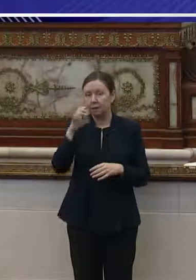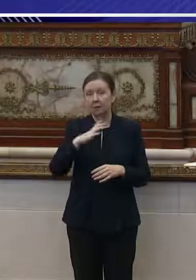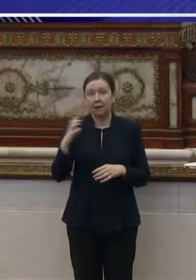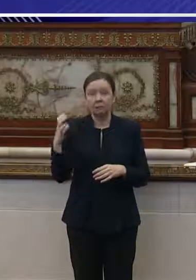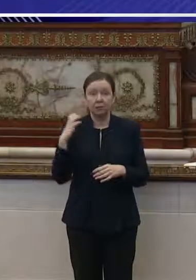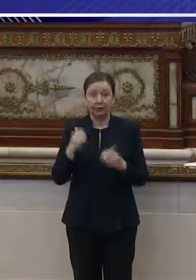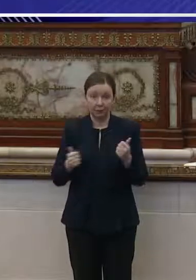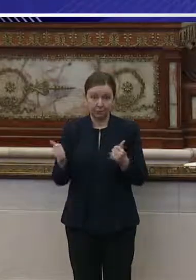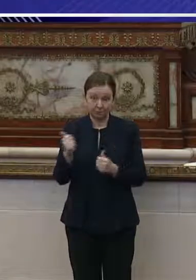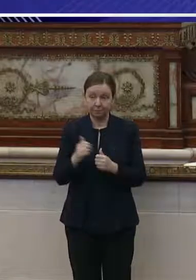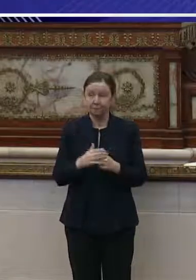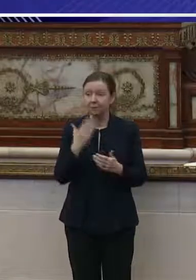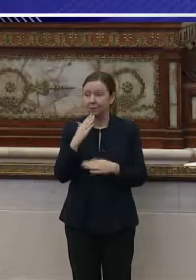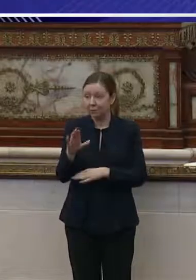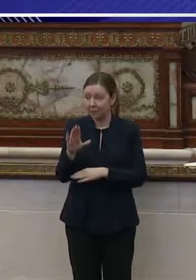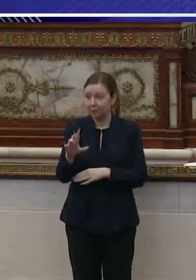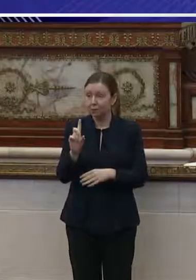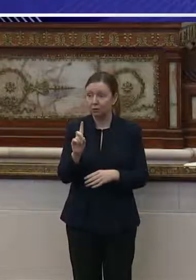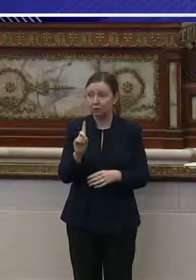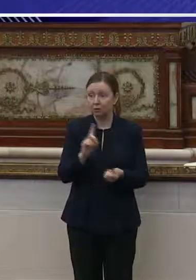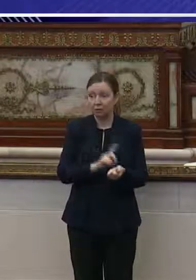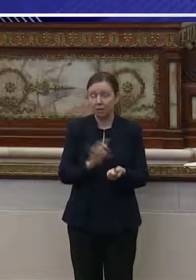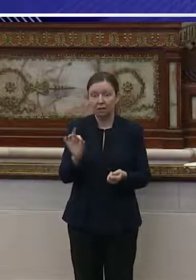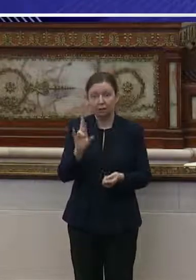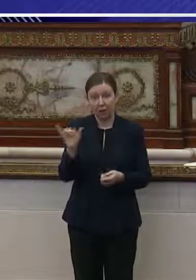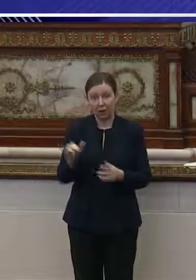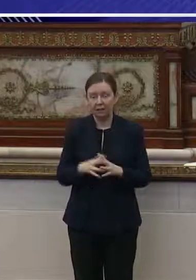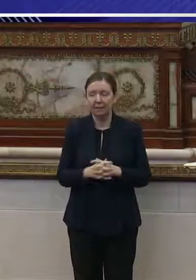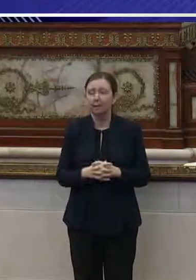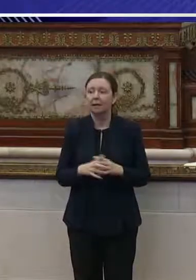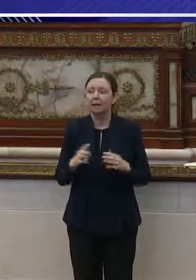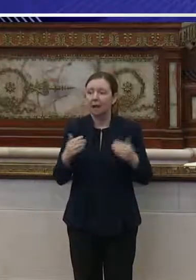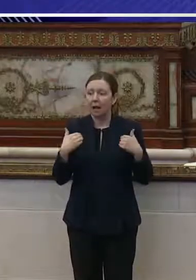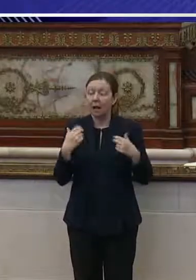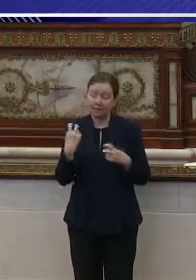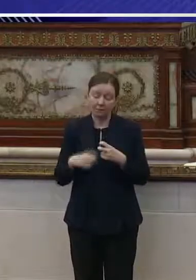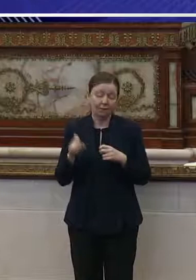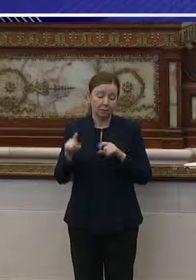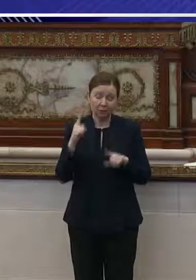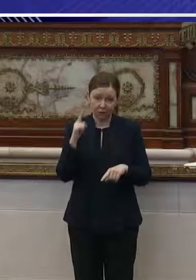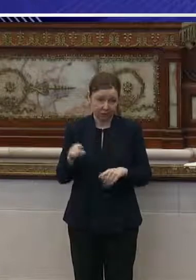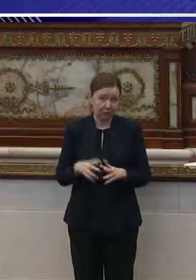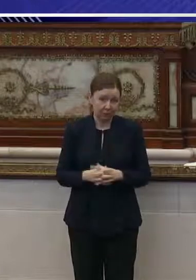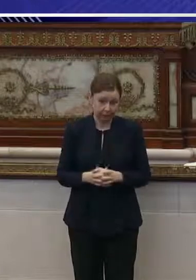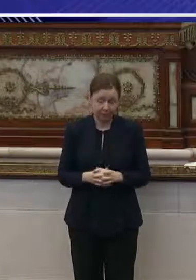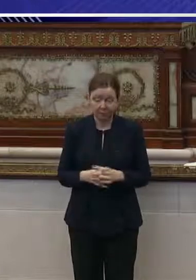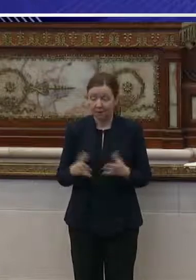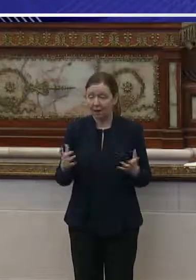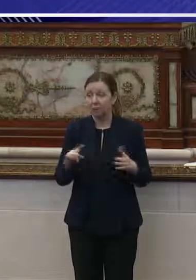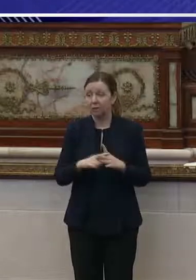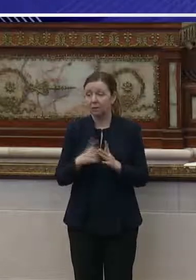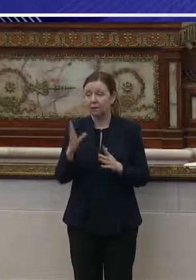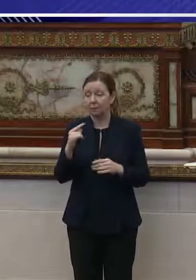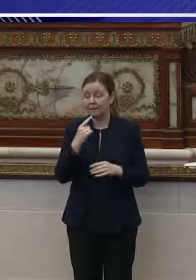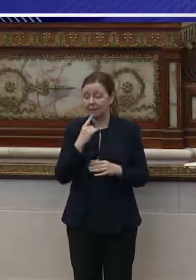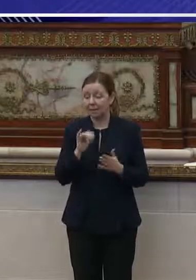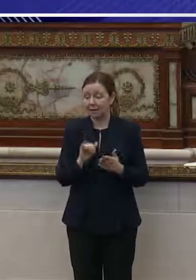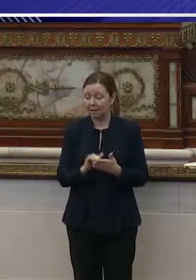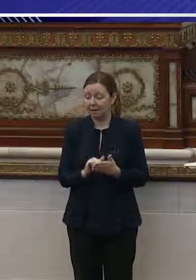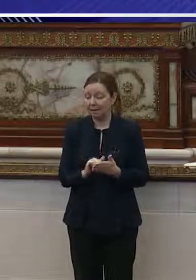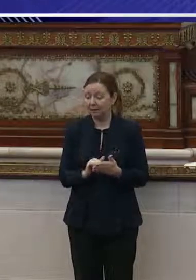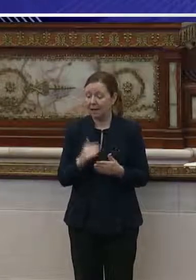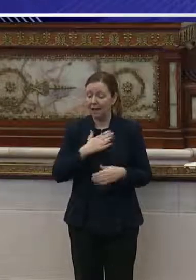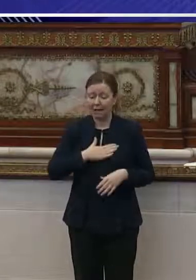Chair. Good afternoon, Dr. Farley. I have some tough questions for you, and I want to start by saying that